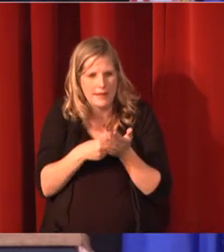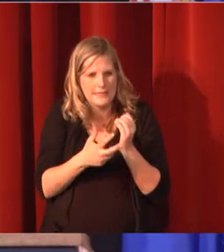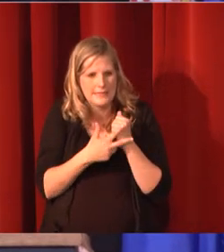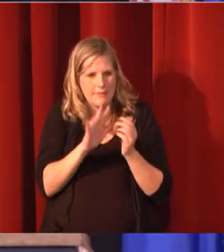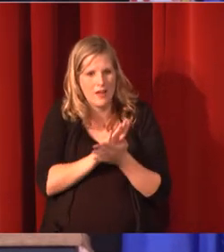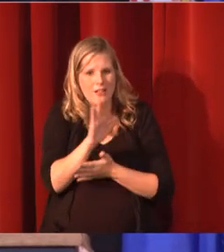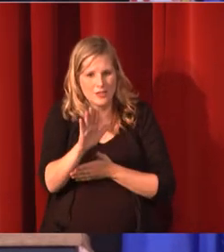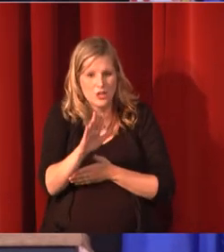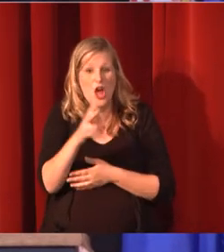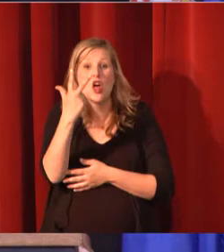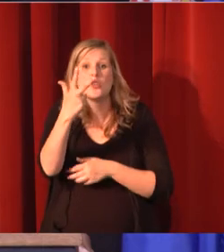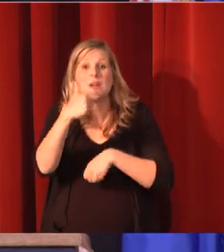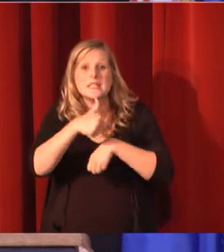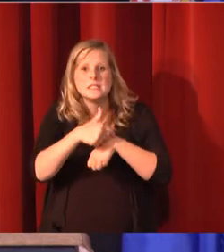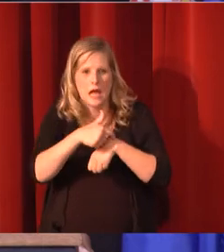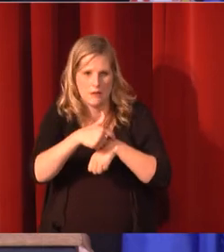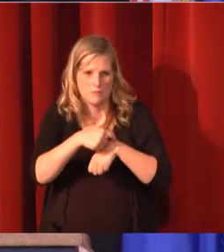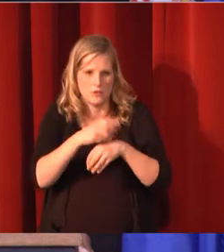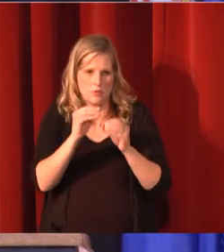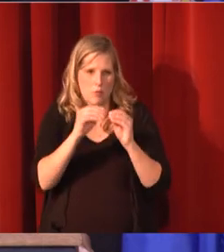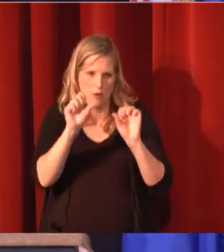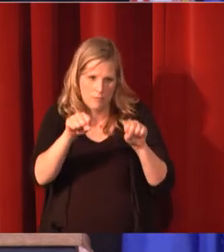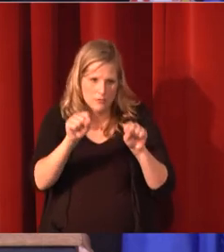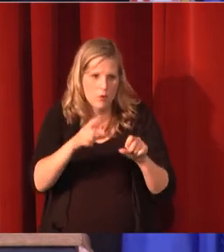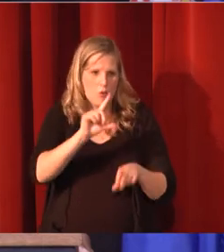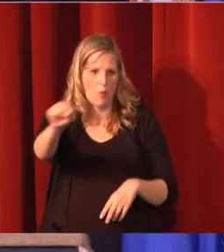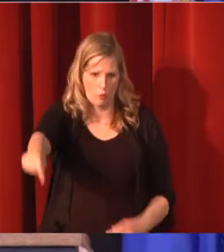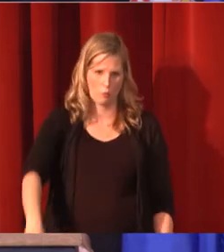three times more likely to go i